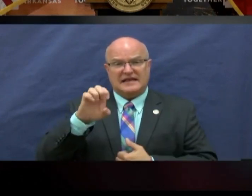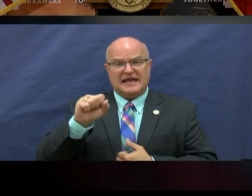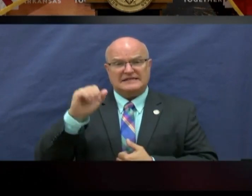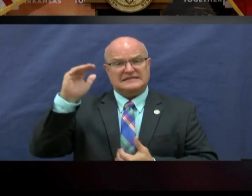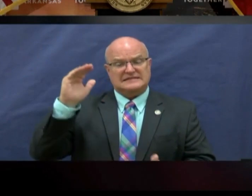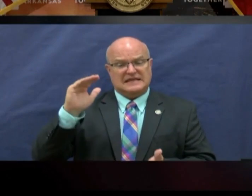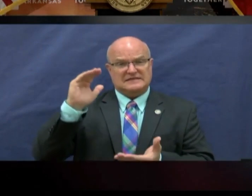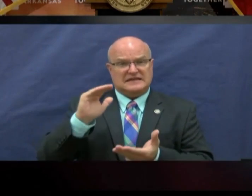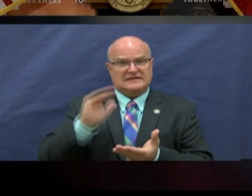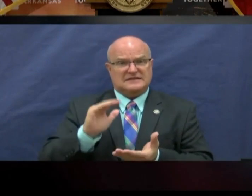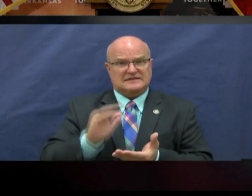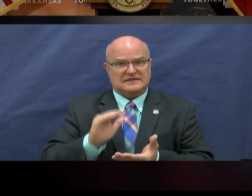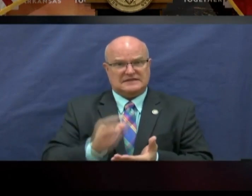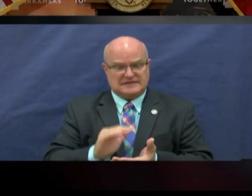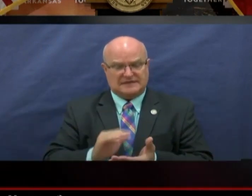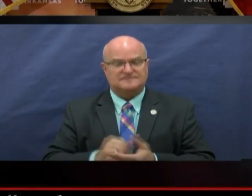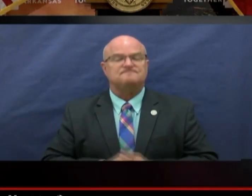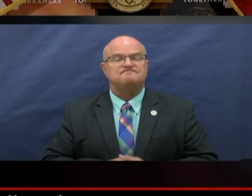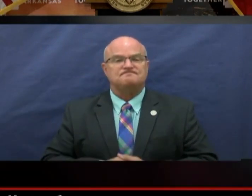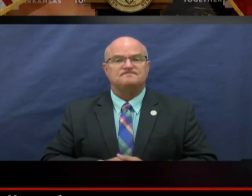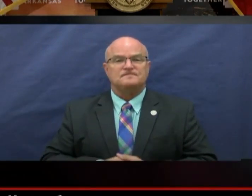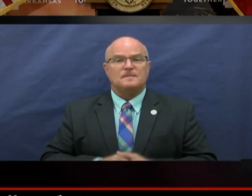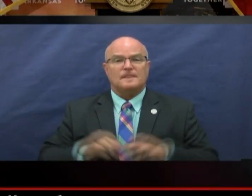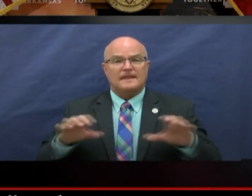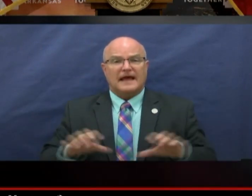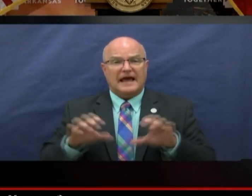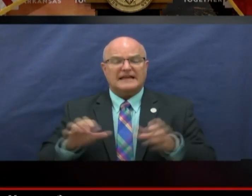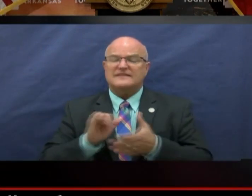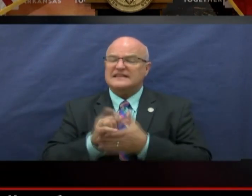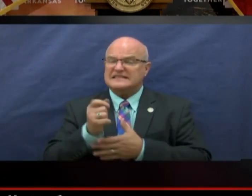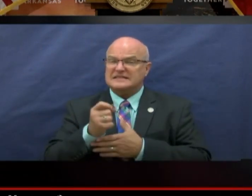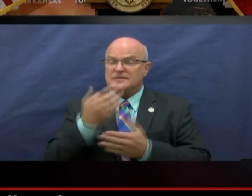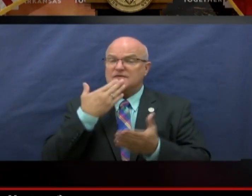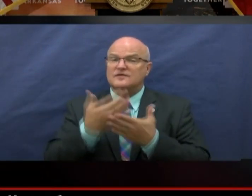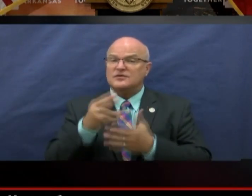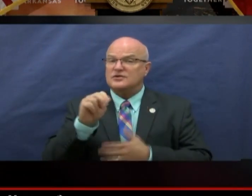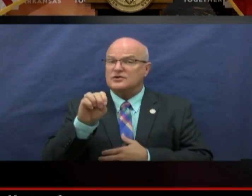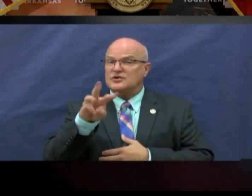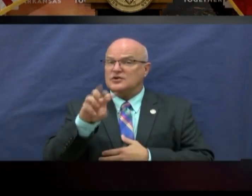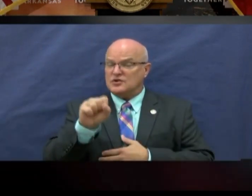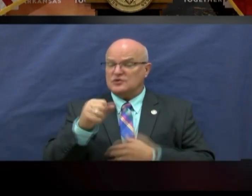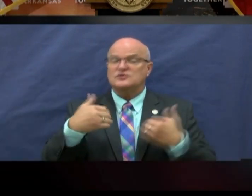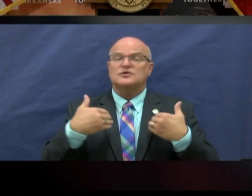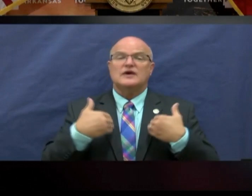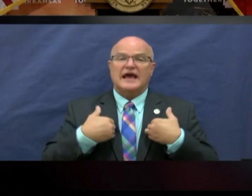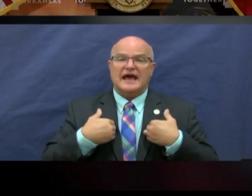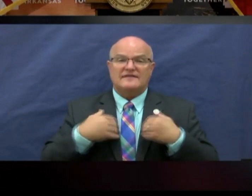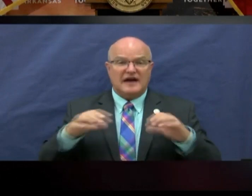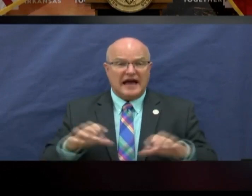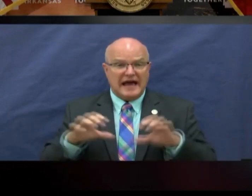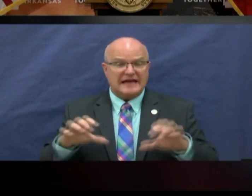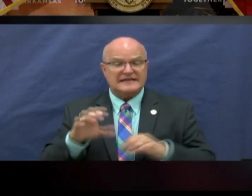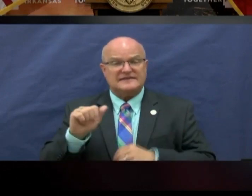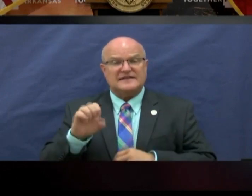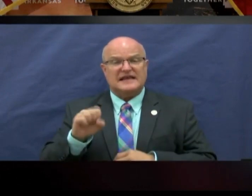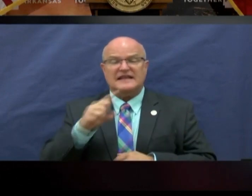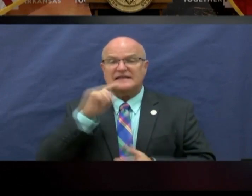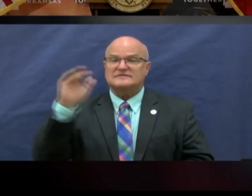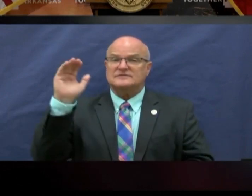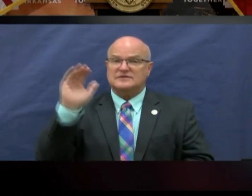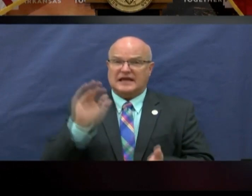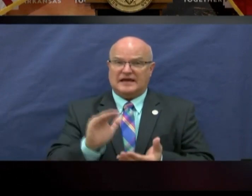hospitalizations down. The active cases, that is a little bit of good news, that we have our active cases that are